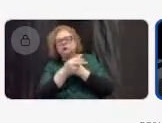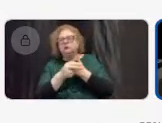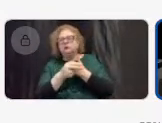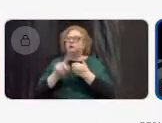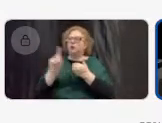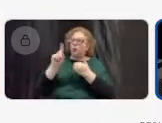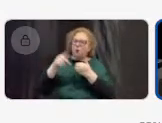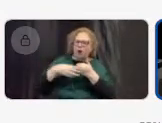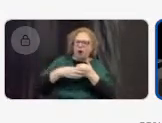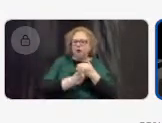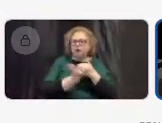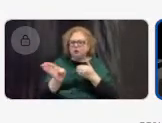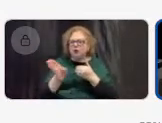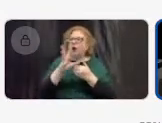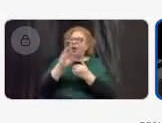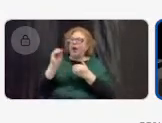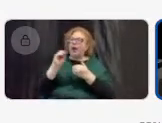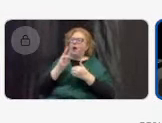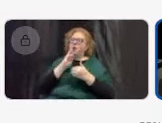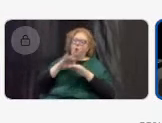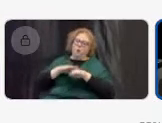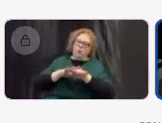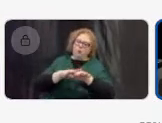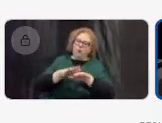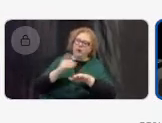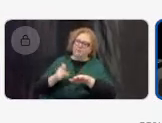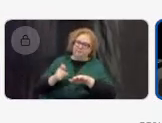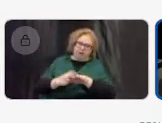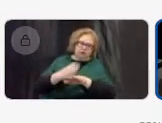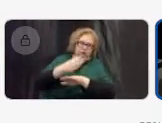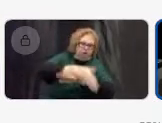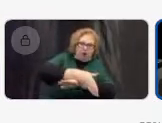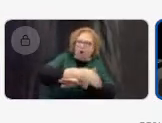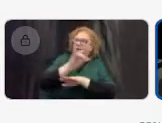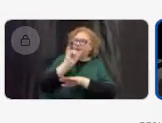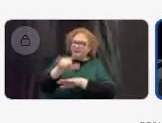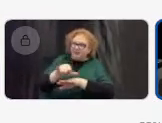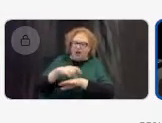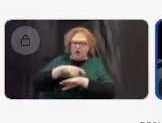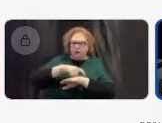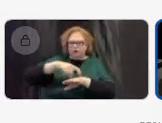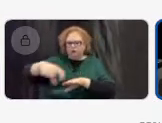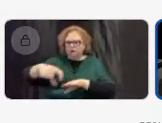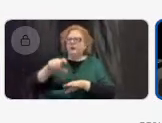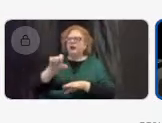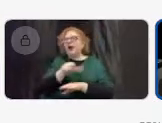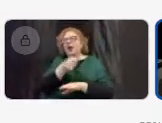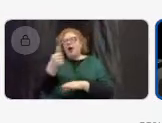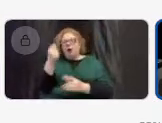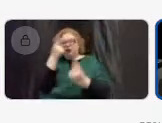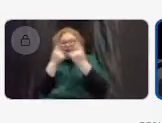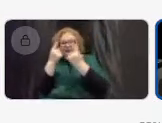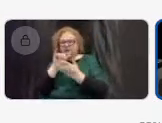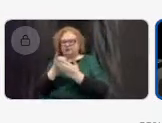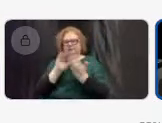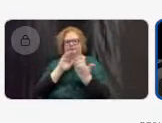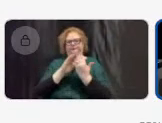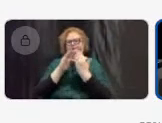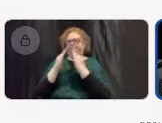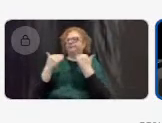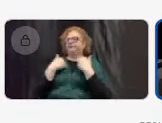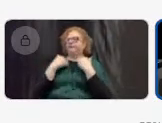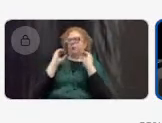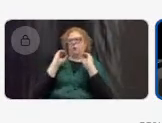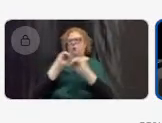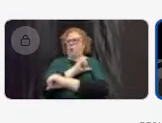stream crossings, and other regulations that the city has no authority over, then that decision based